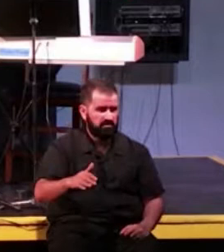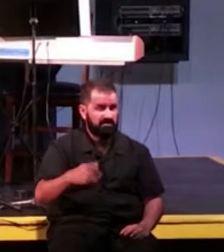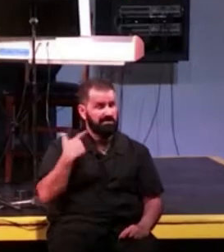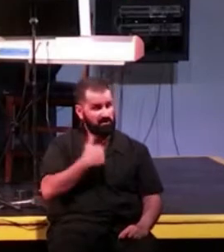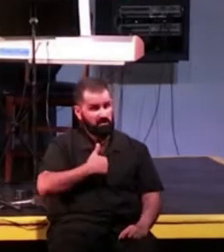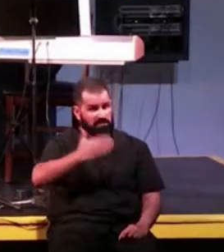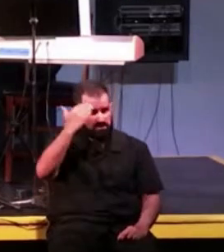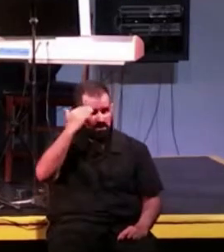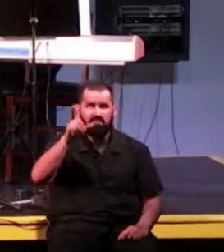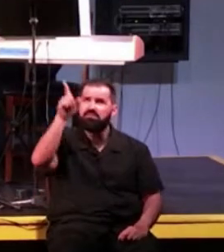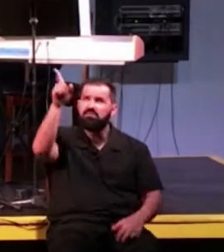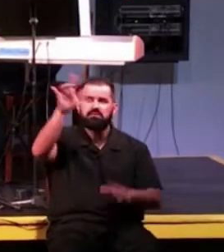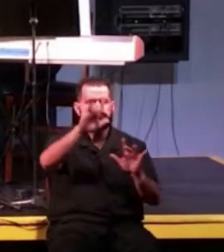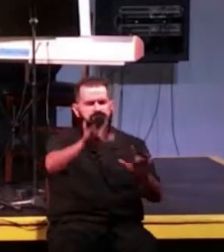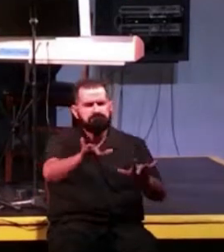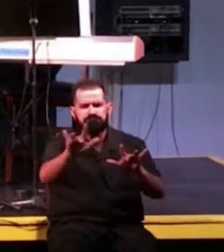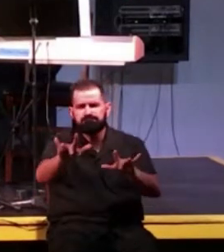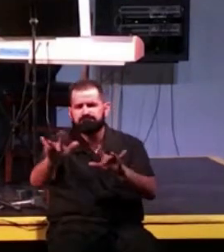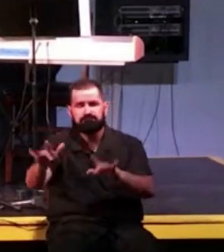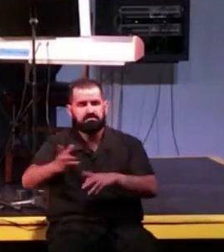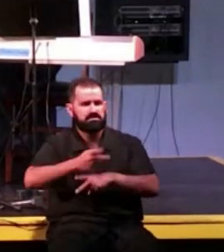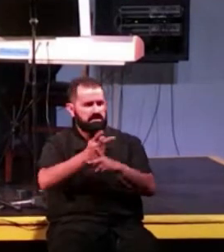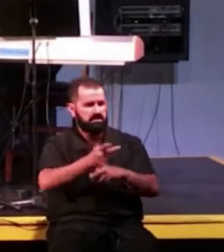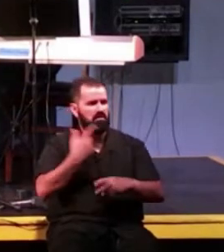Lord has sympathy for us.